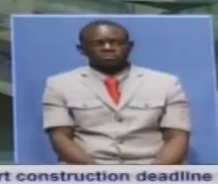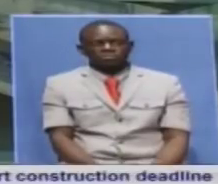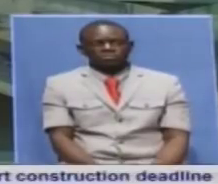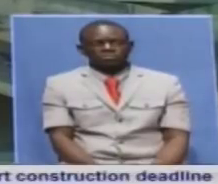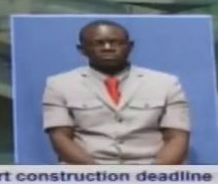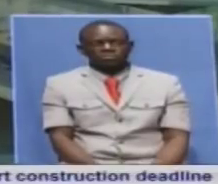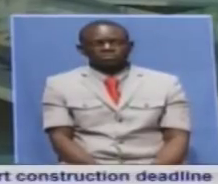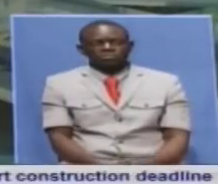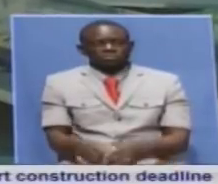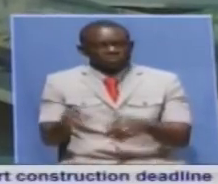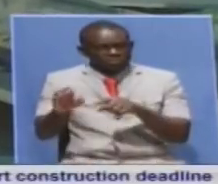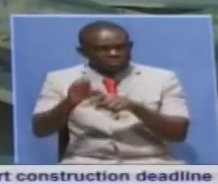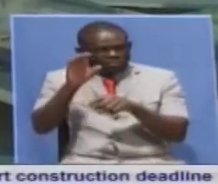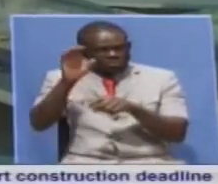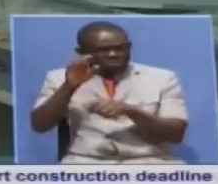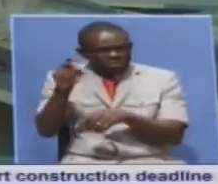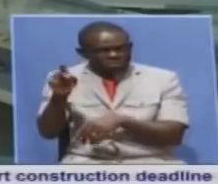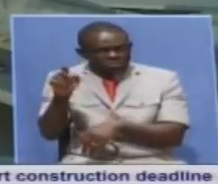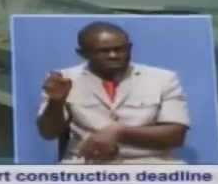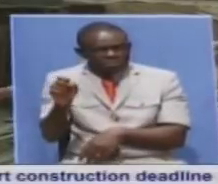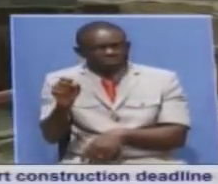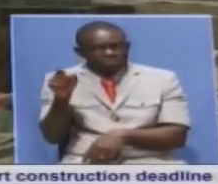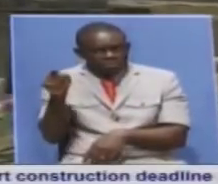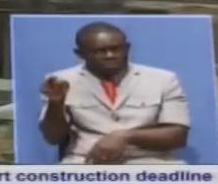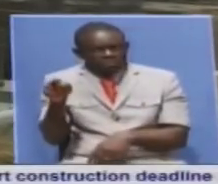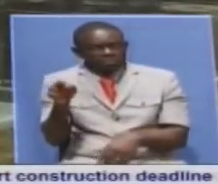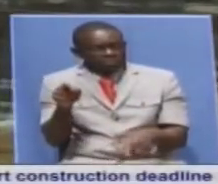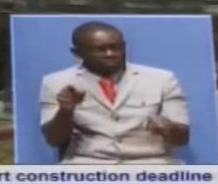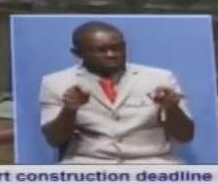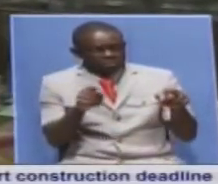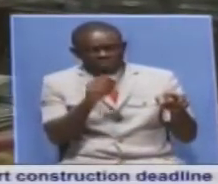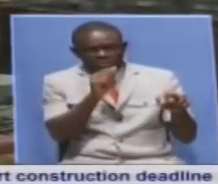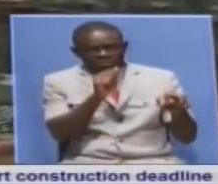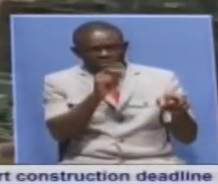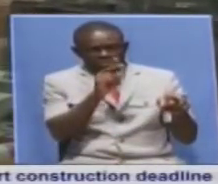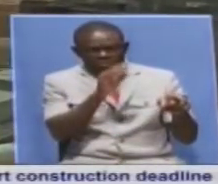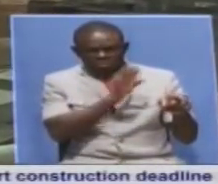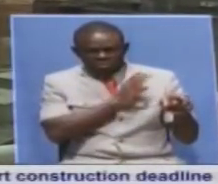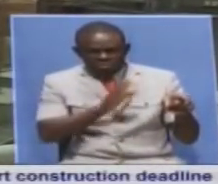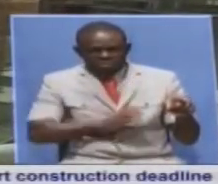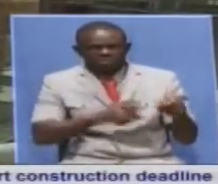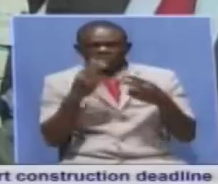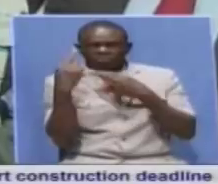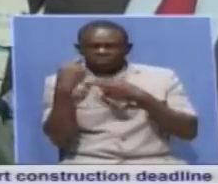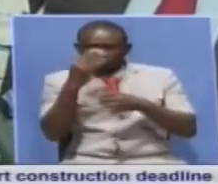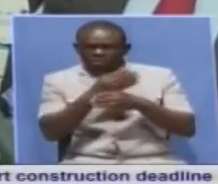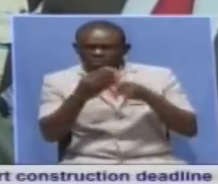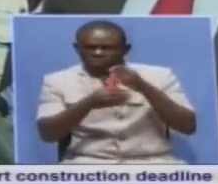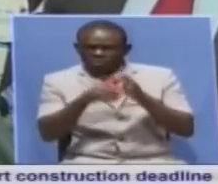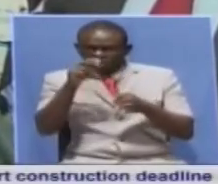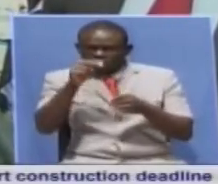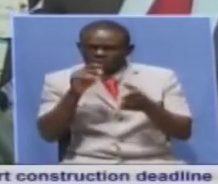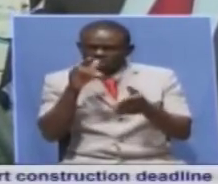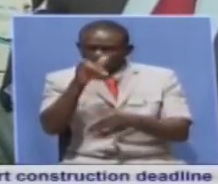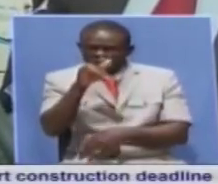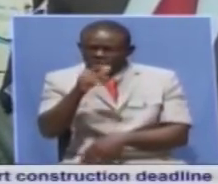Copperbelt Permanent Secretary Bright Nundwe has challenged AVIC International, the Chinese contractor engaged to construct the multi-million-dollar Ndola